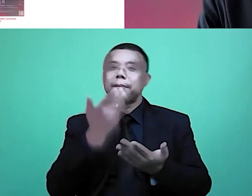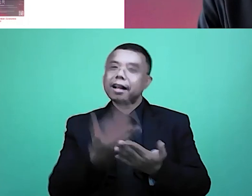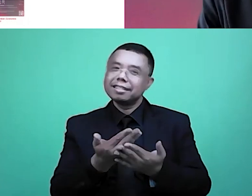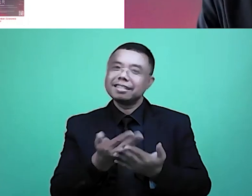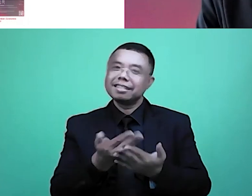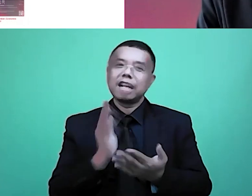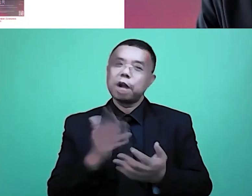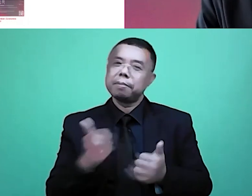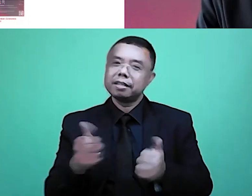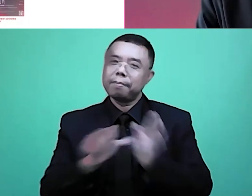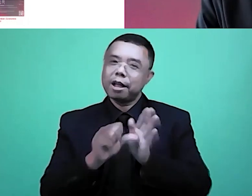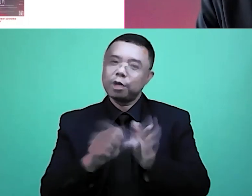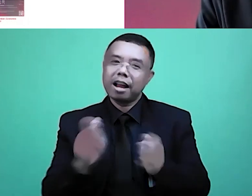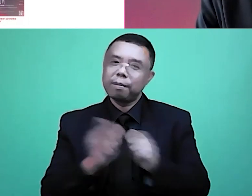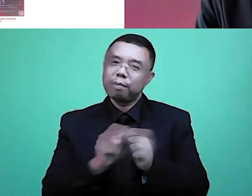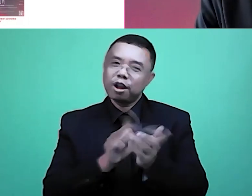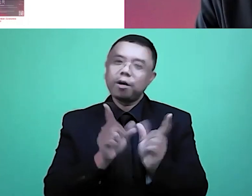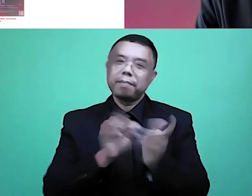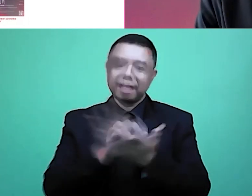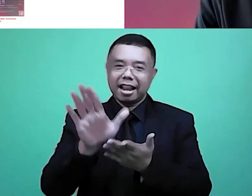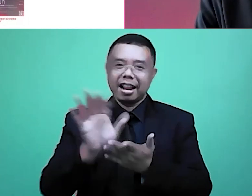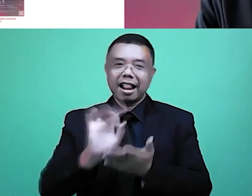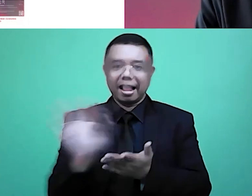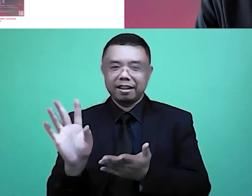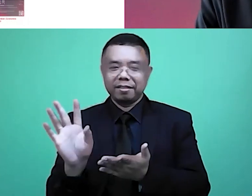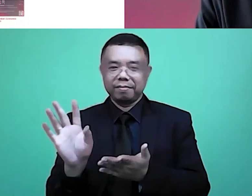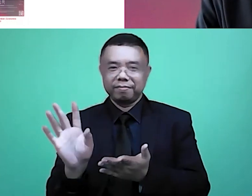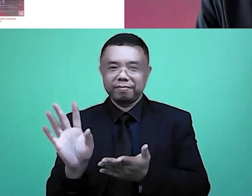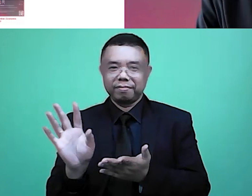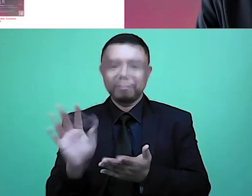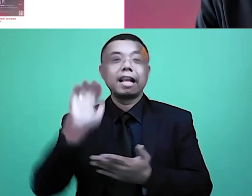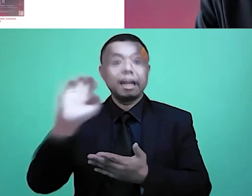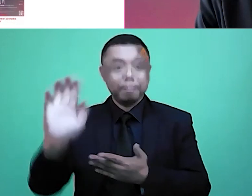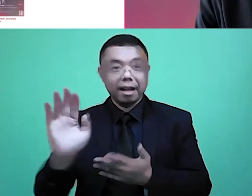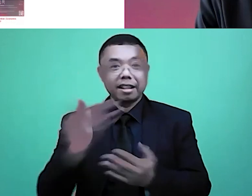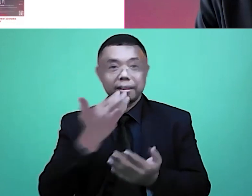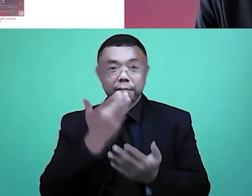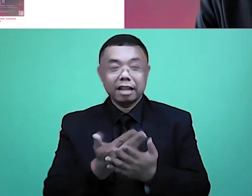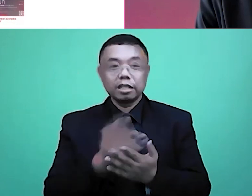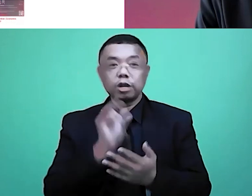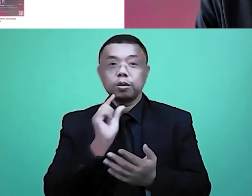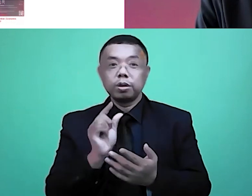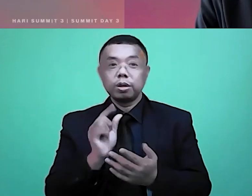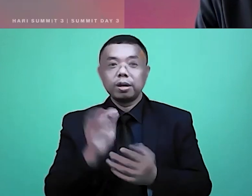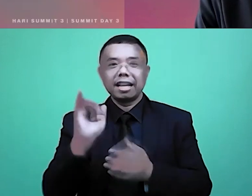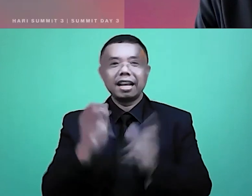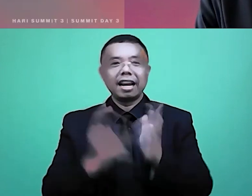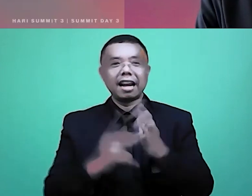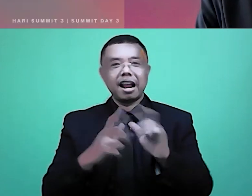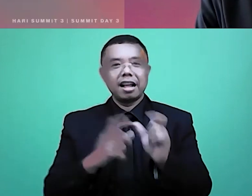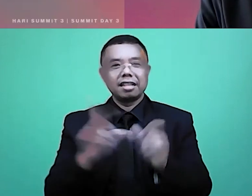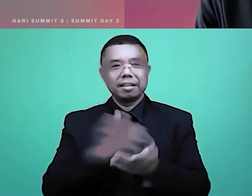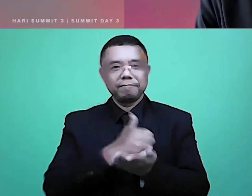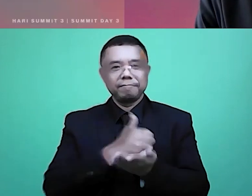future. I'd also like to give a big thank you to InASLI, the Indonesian Sign Language interpreters, to